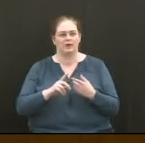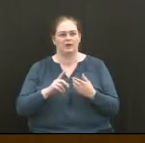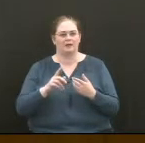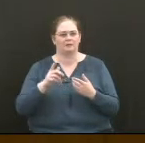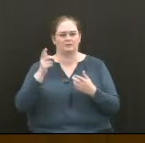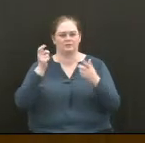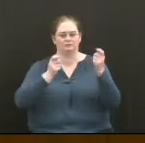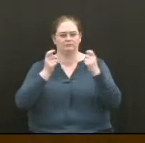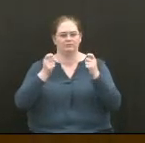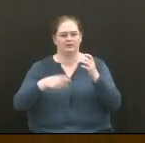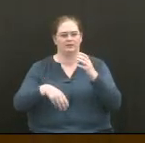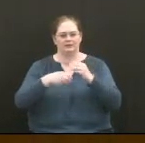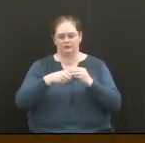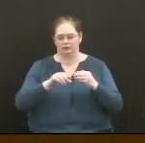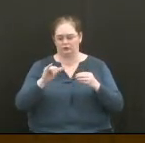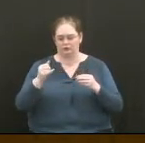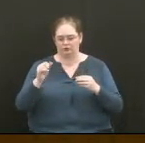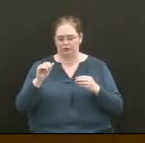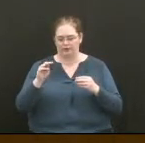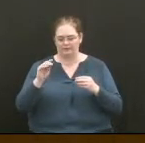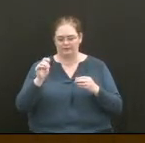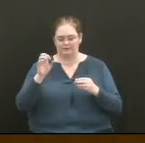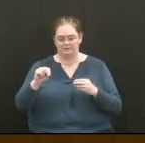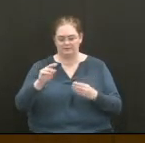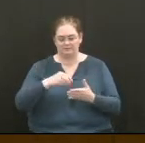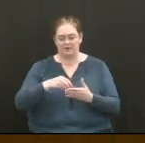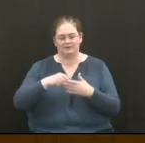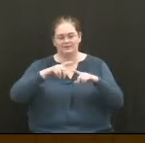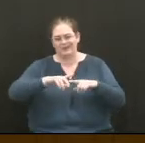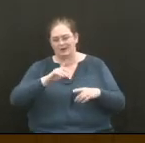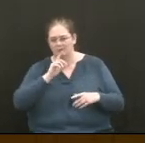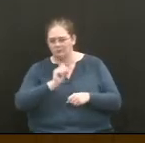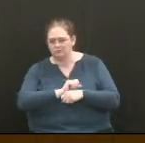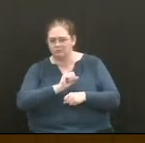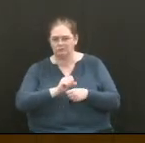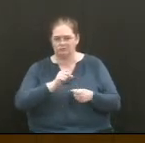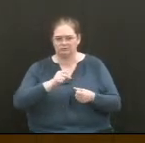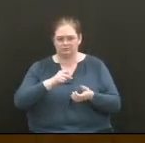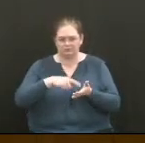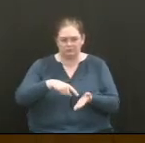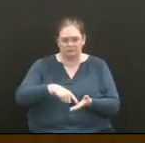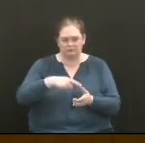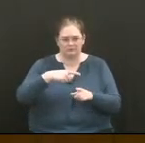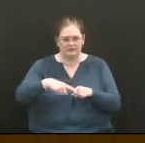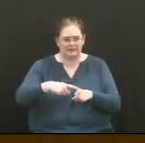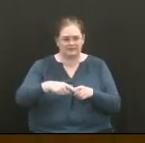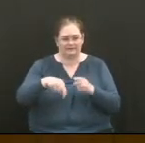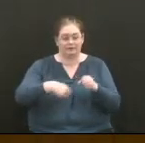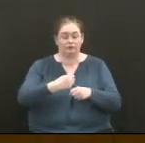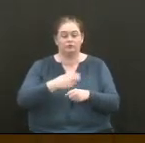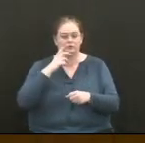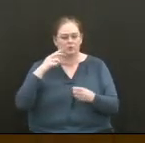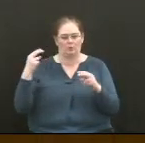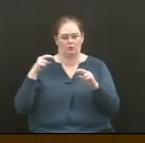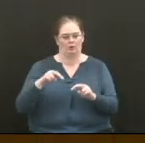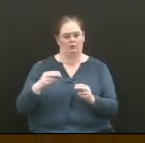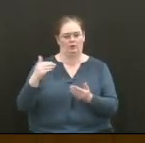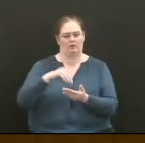additional GEMS money, depending on what our actual expenditures are going to be for the year. So we'll be revisiting